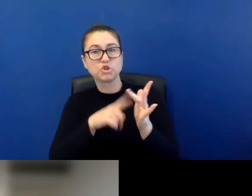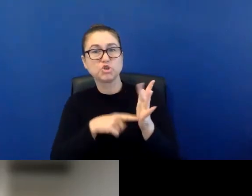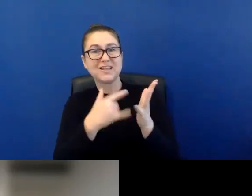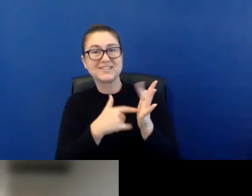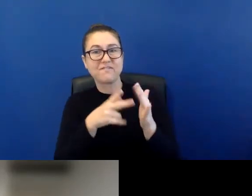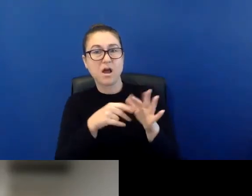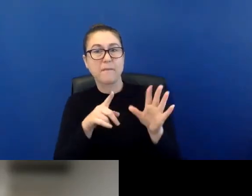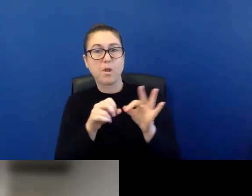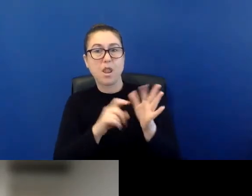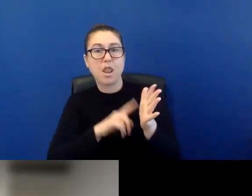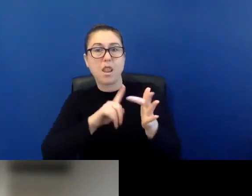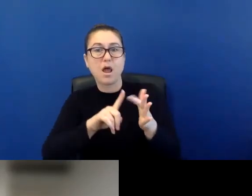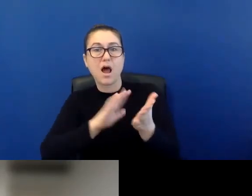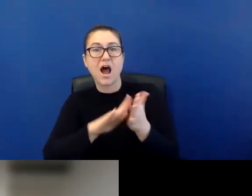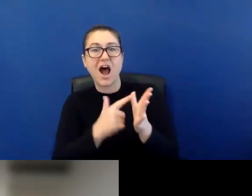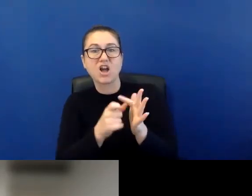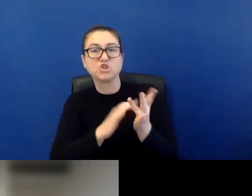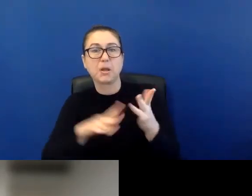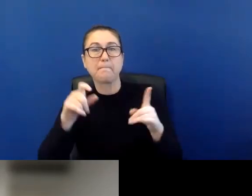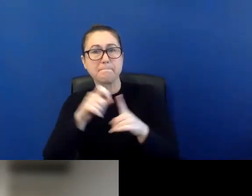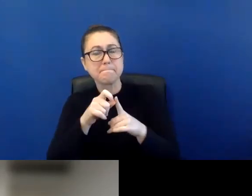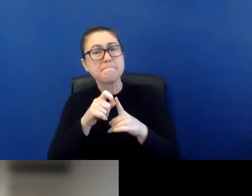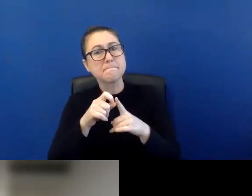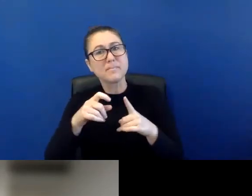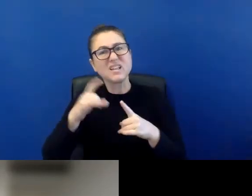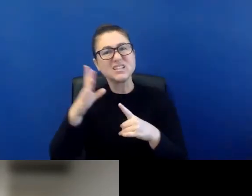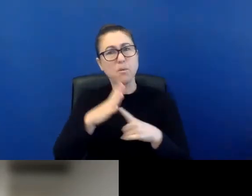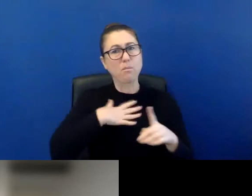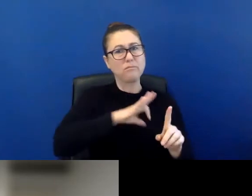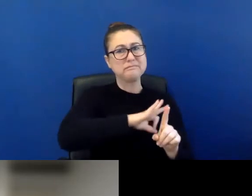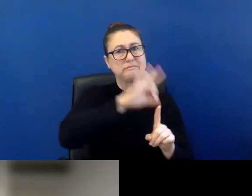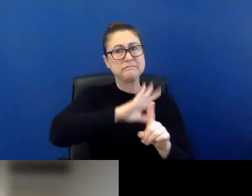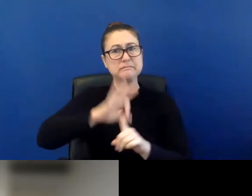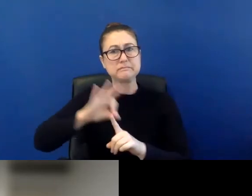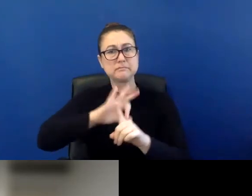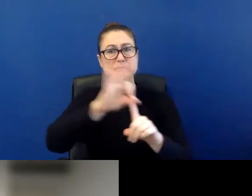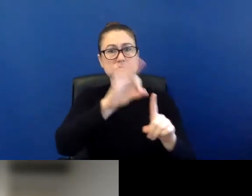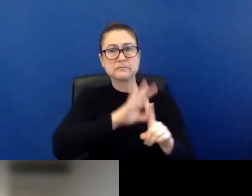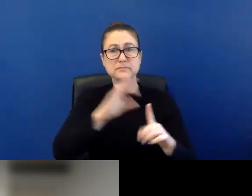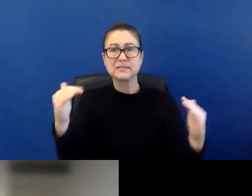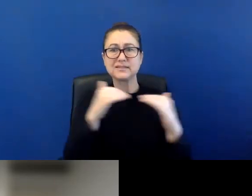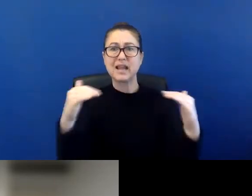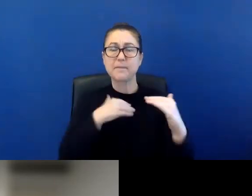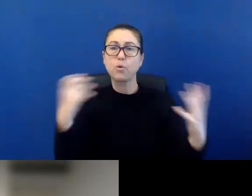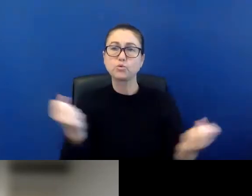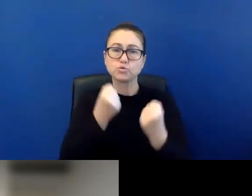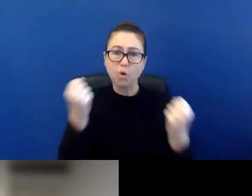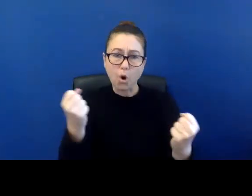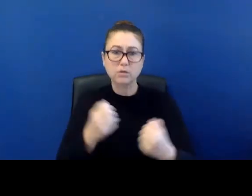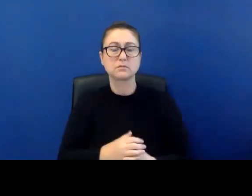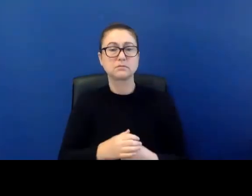balance. Now, I think when we look at developing a standard and what's necessary, we need to have a situation